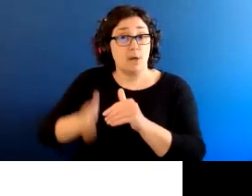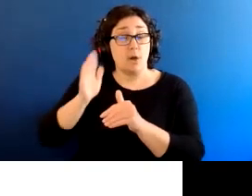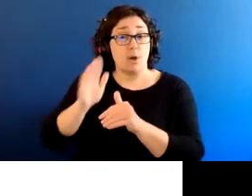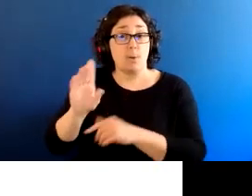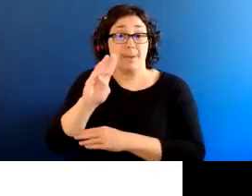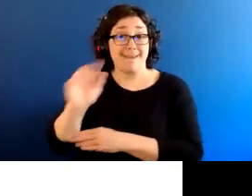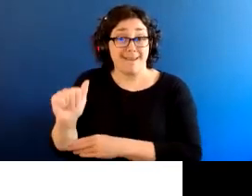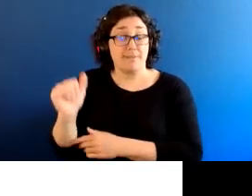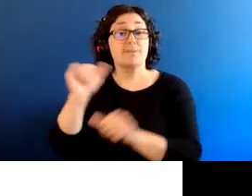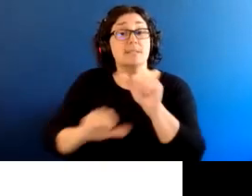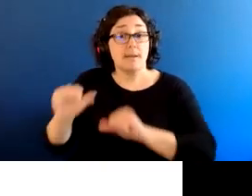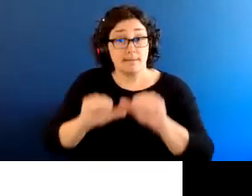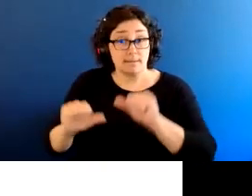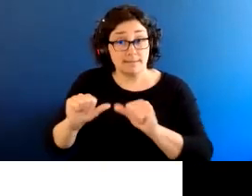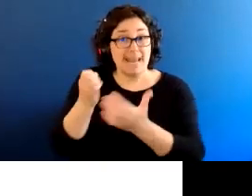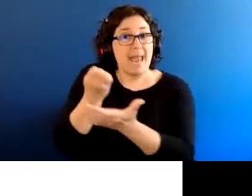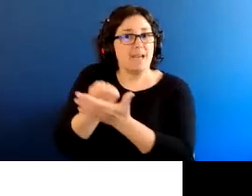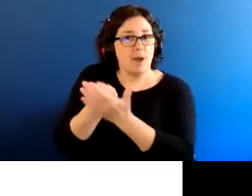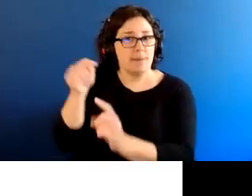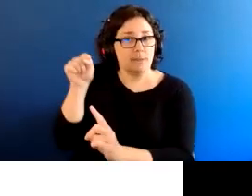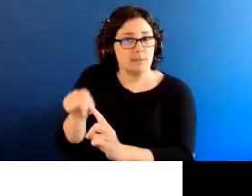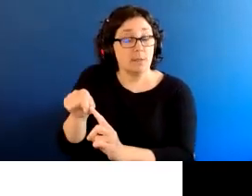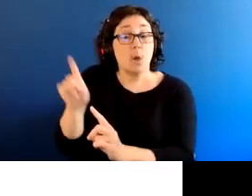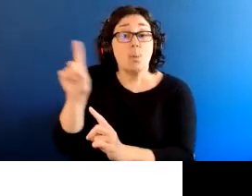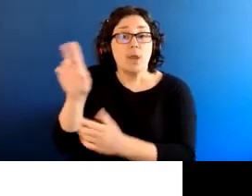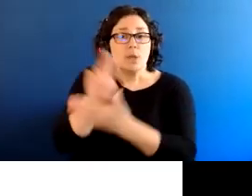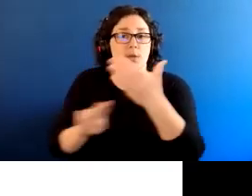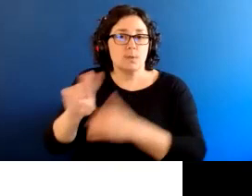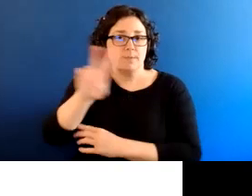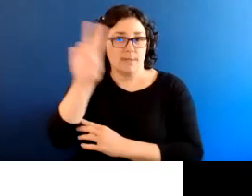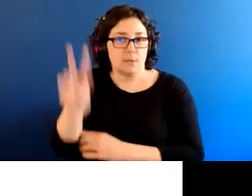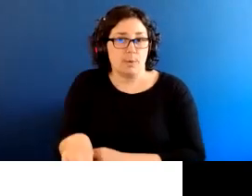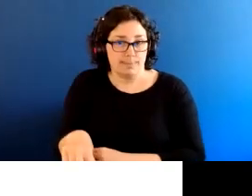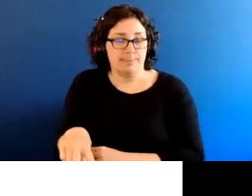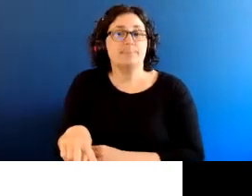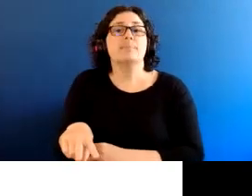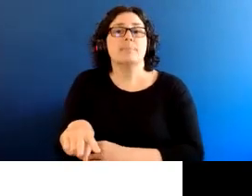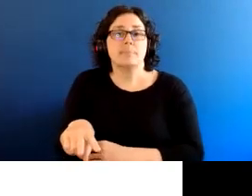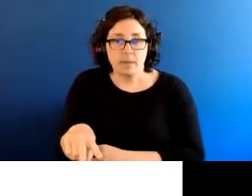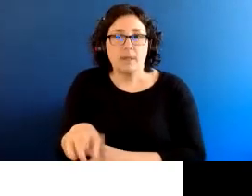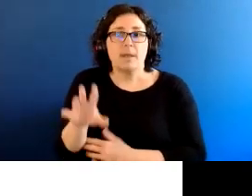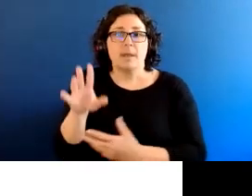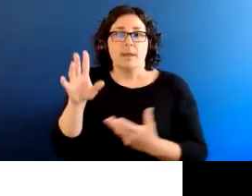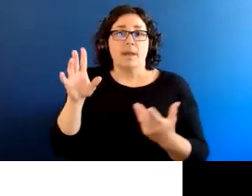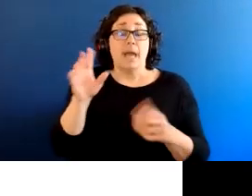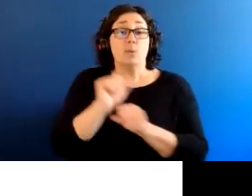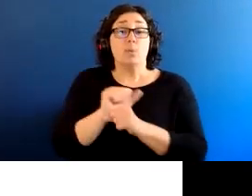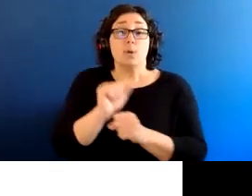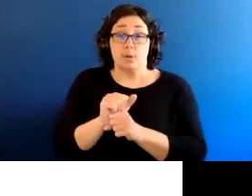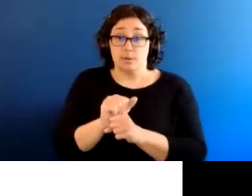Bachelor of Science in Economics at the University of Victoria and has worked 2 terms as a